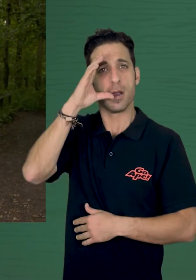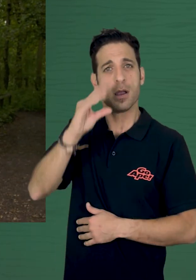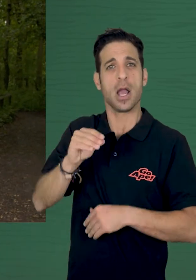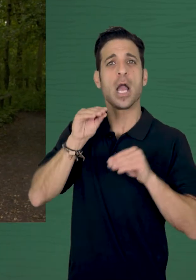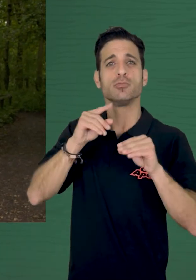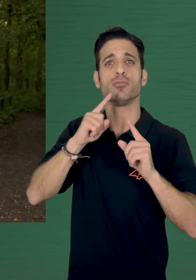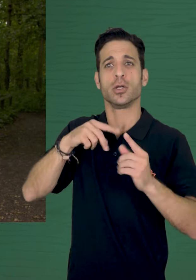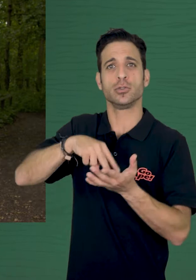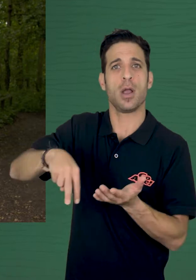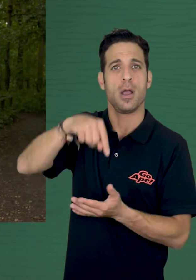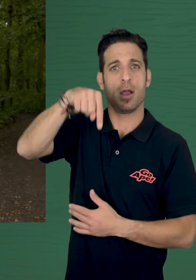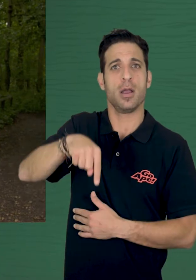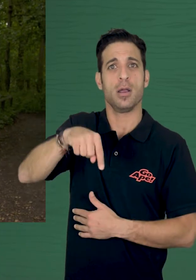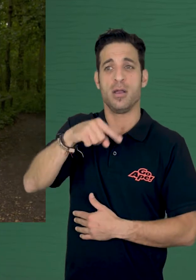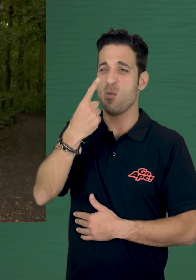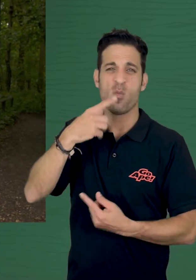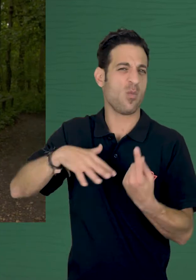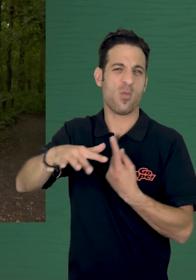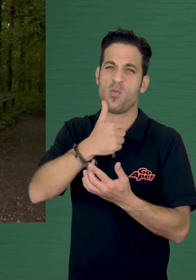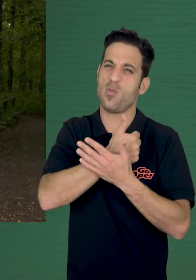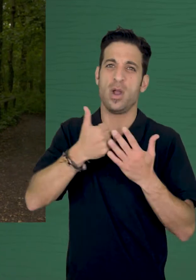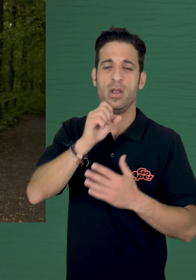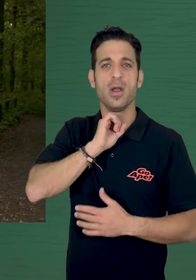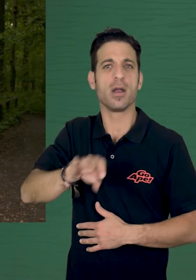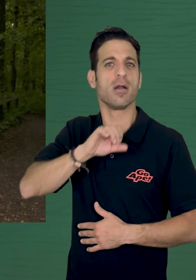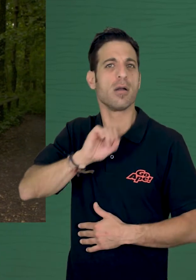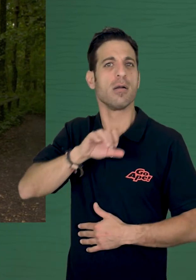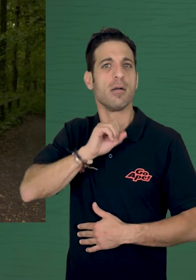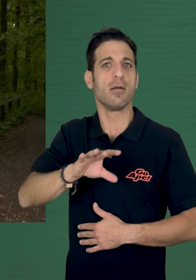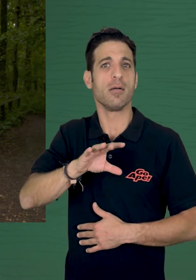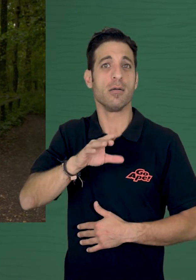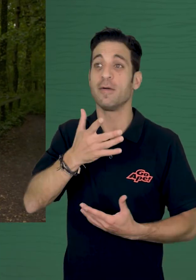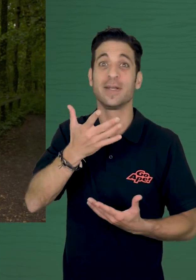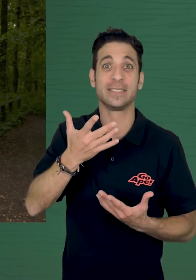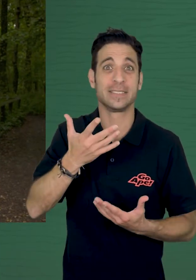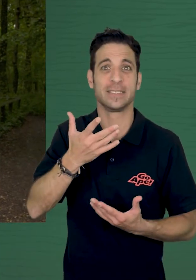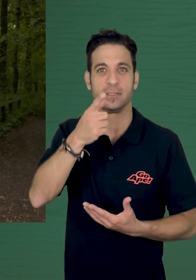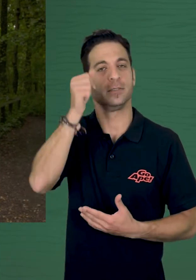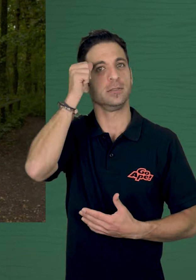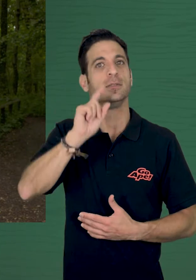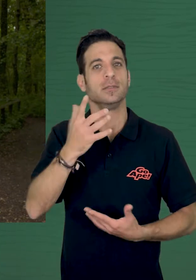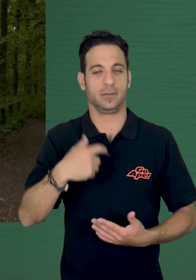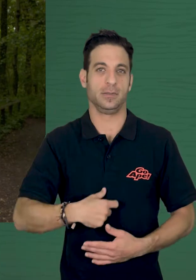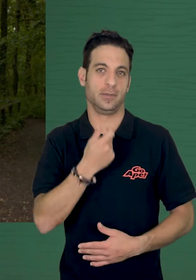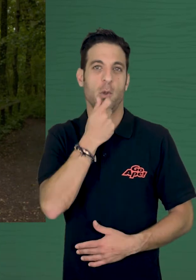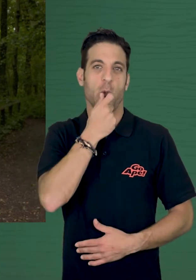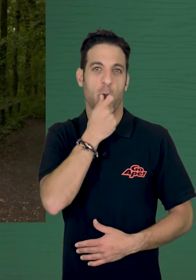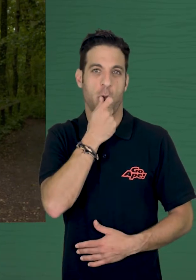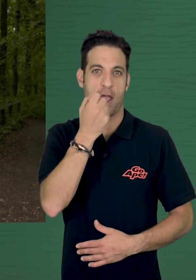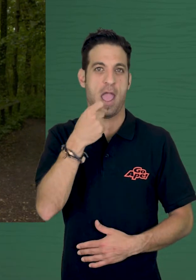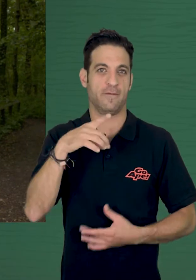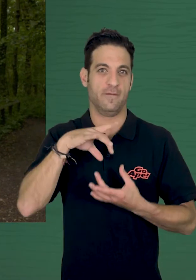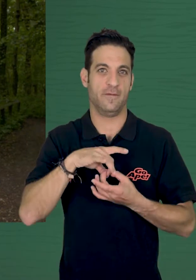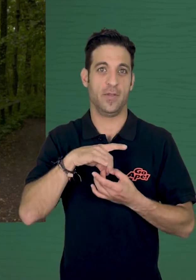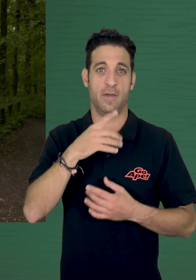down for the instructors. There is always one on patrol. You can shout down for our attention. If not, you can use your whistle on your harness to get our